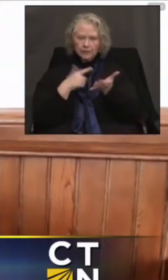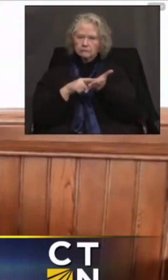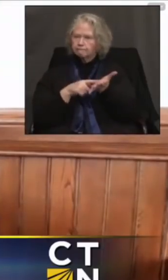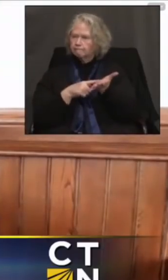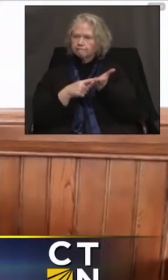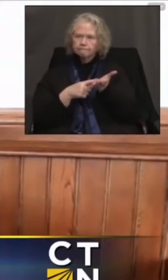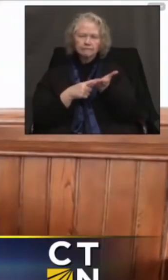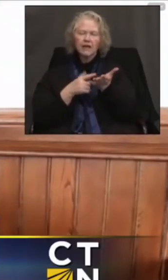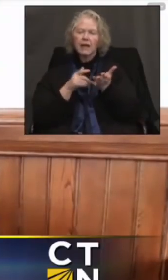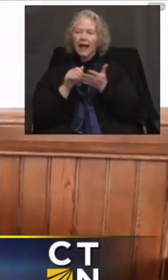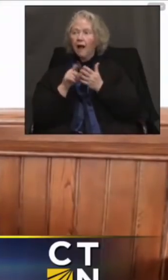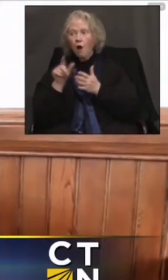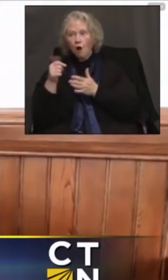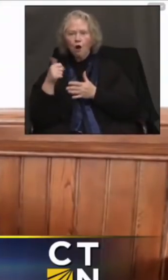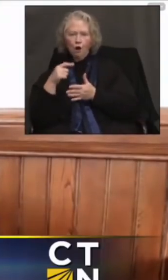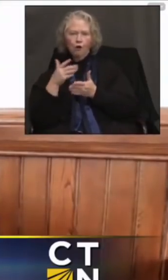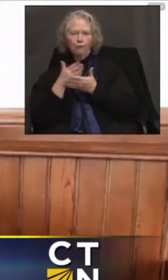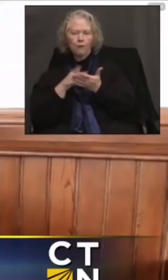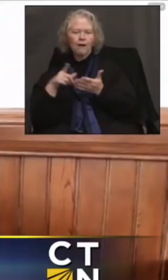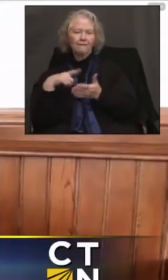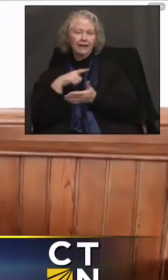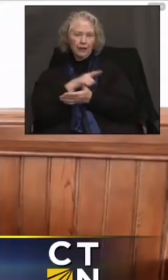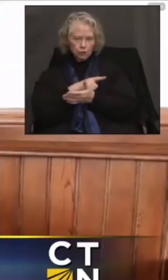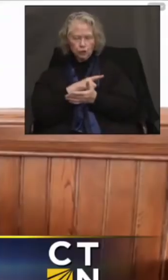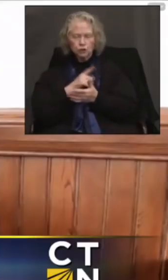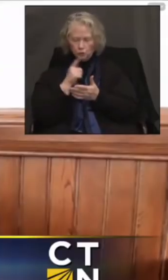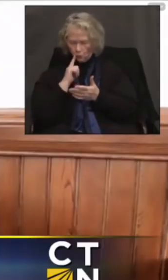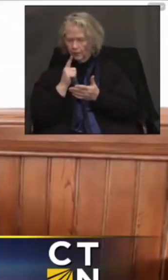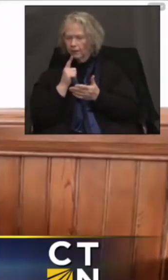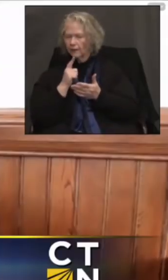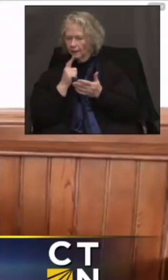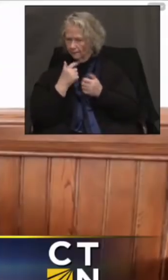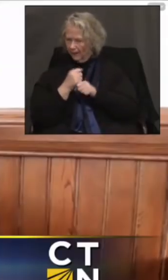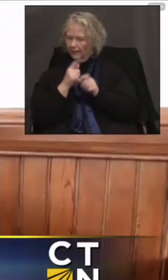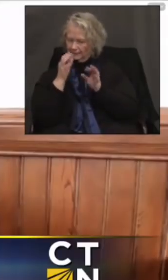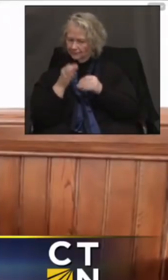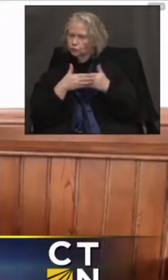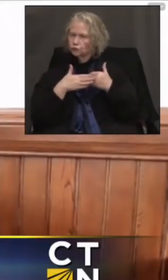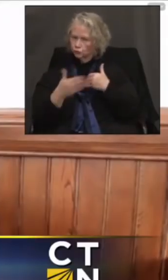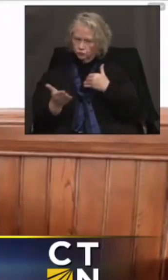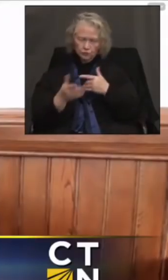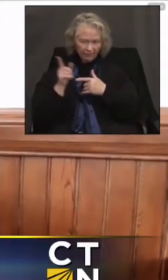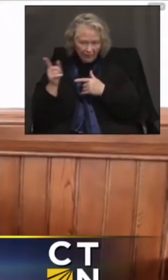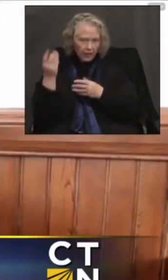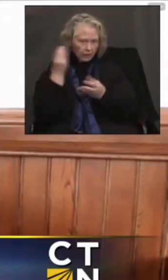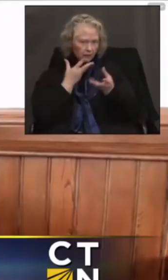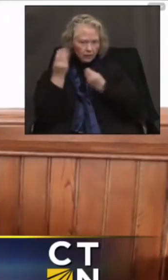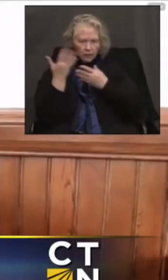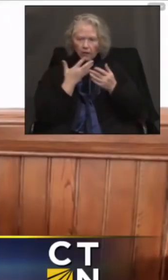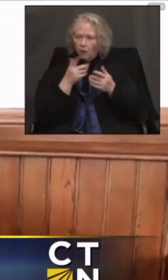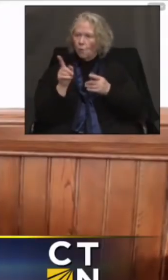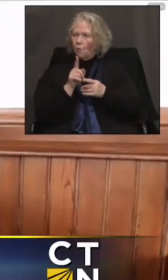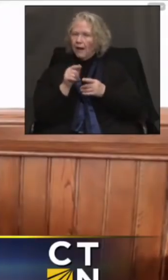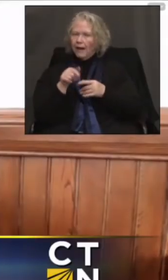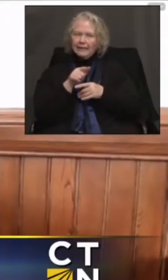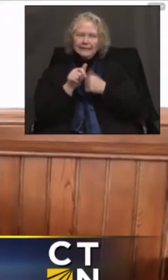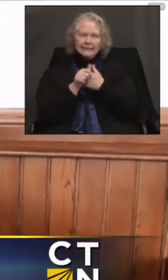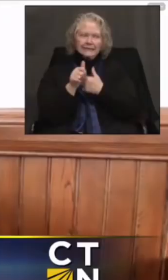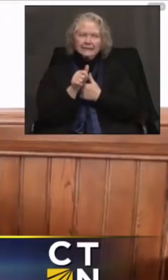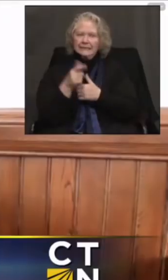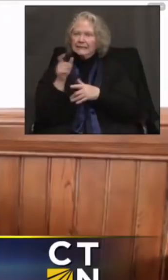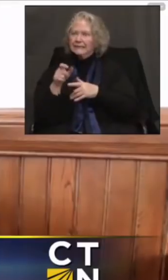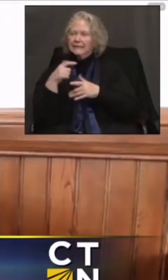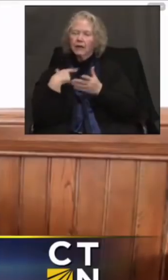start rolling these plans out further. But they're greatly informing us, telling us where the hotspots are, who are the individuals we should